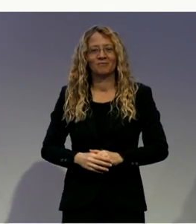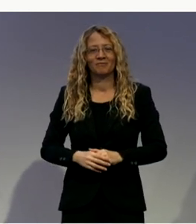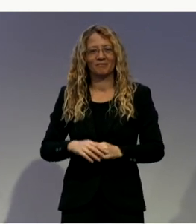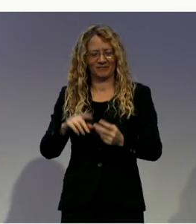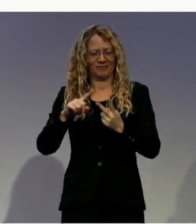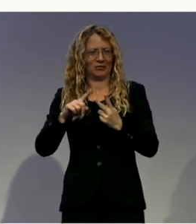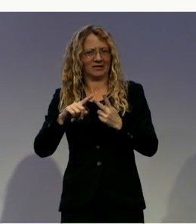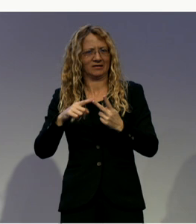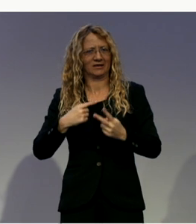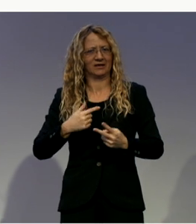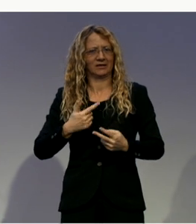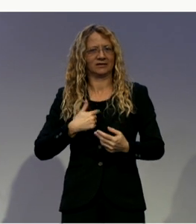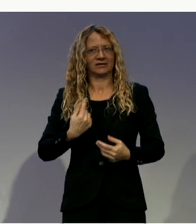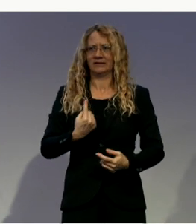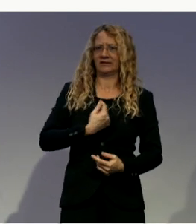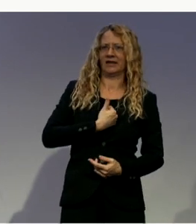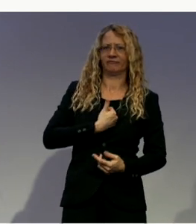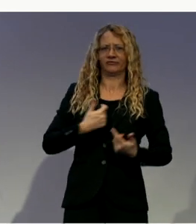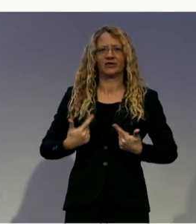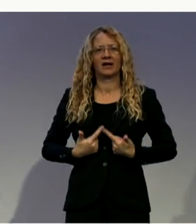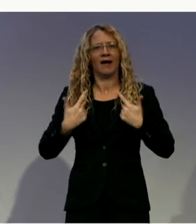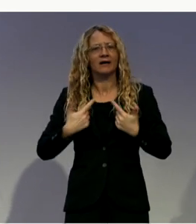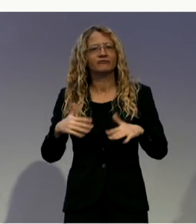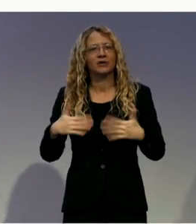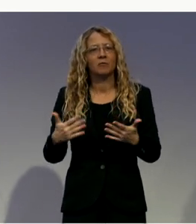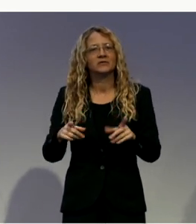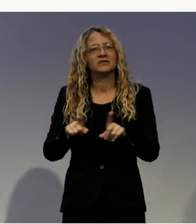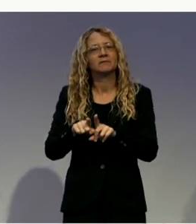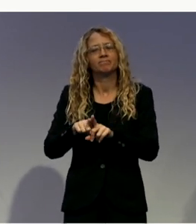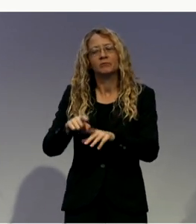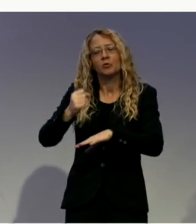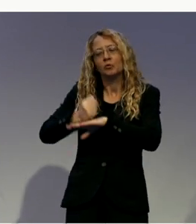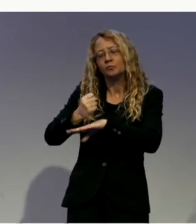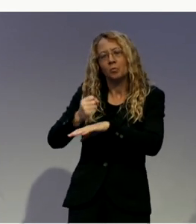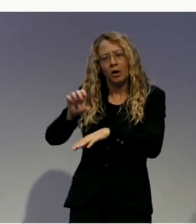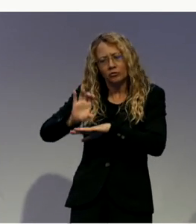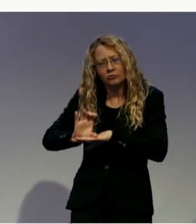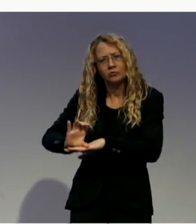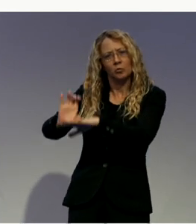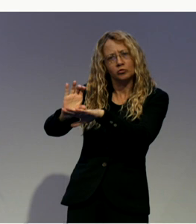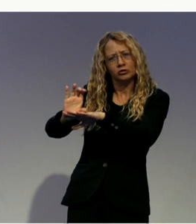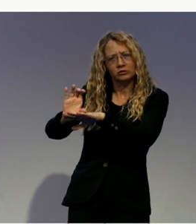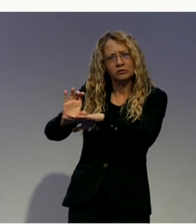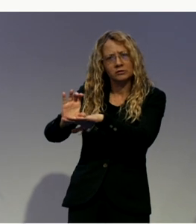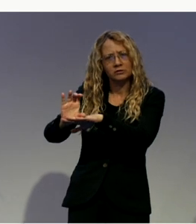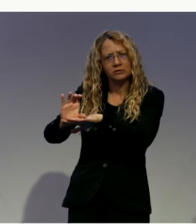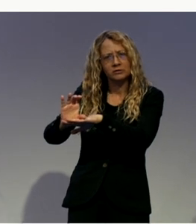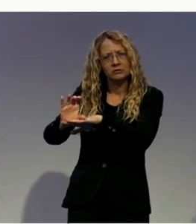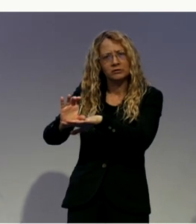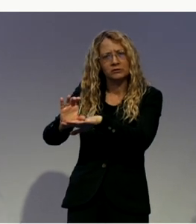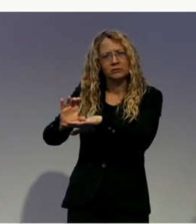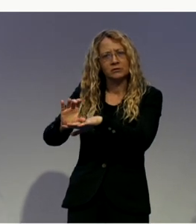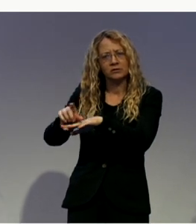people got their jobs. With the help of the job coaches, actually the transition became much easier.